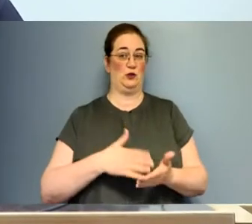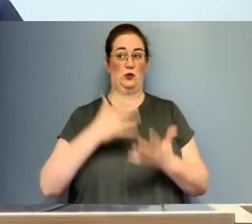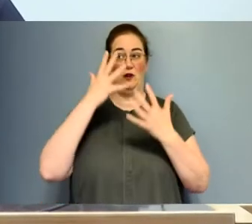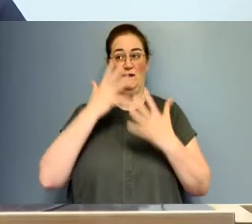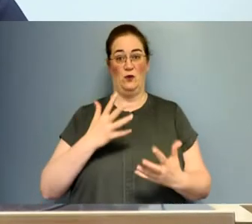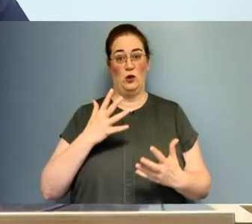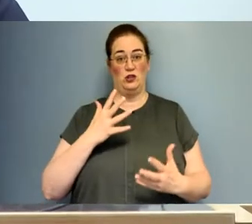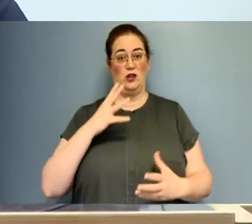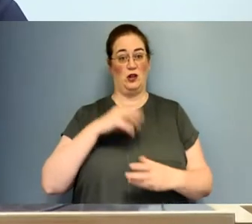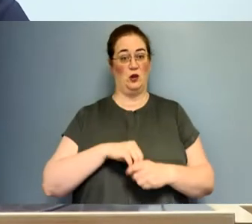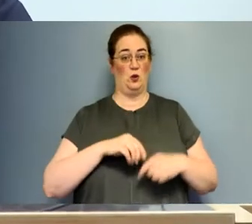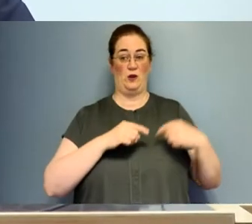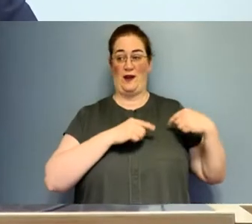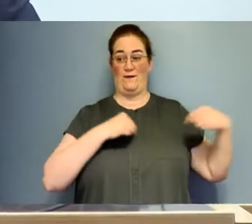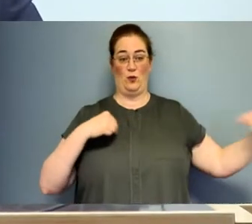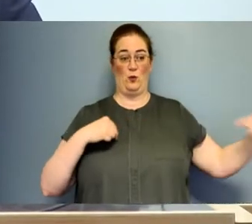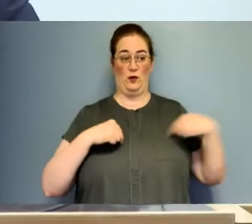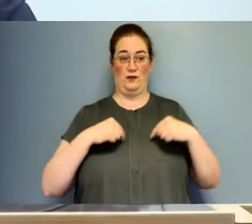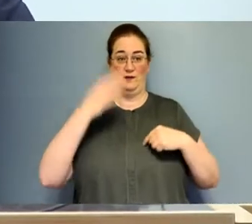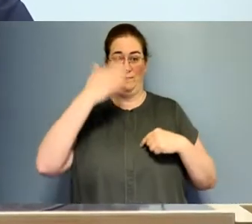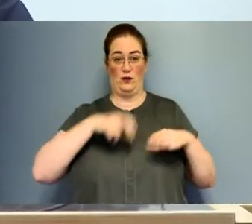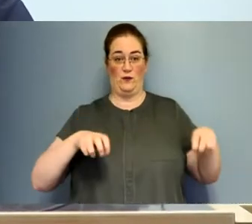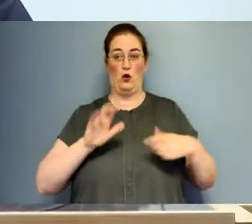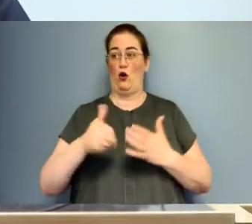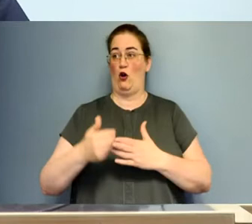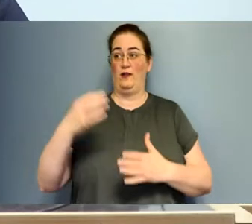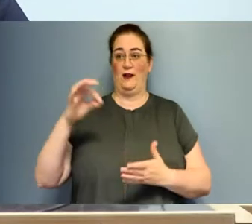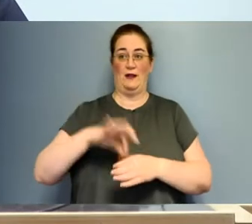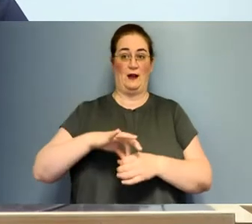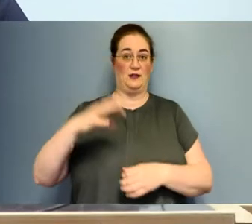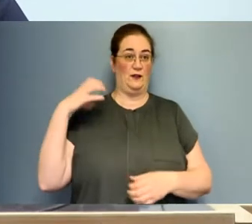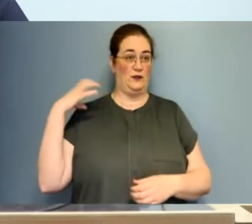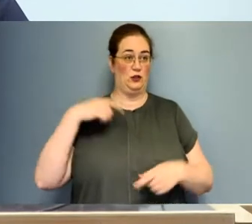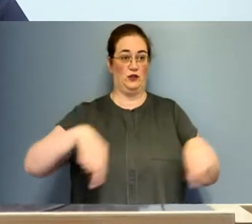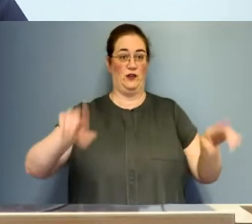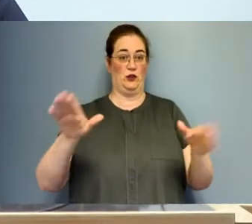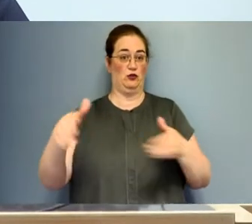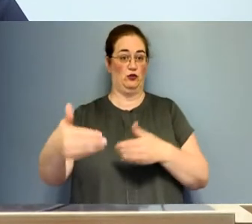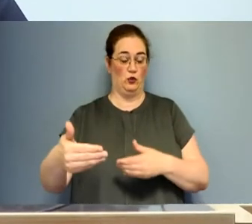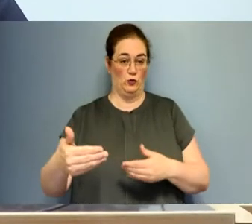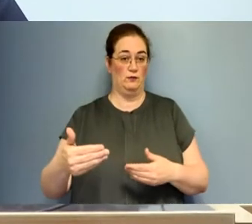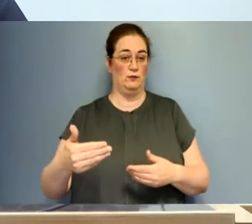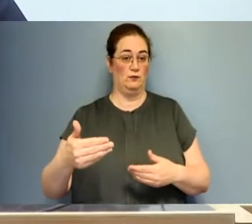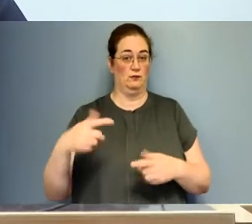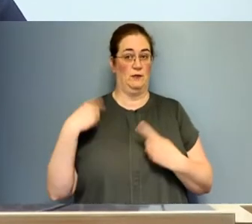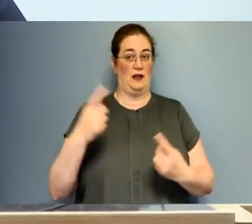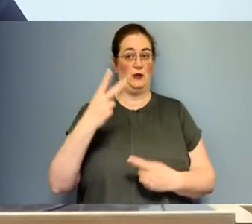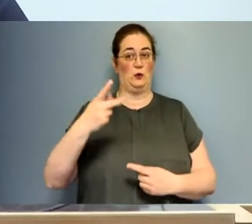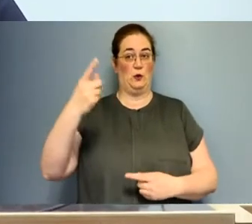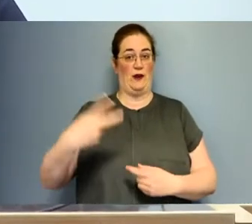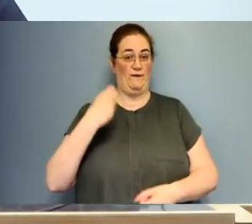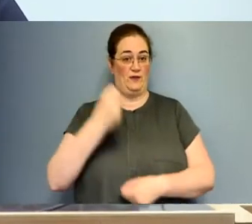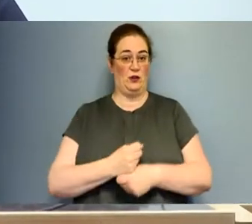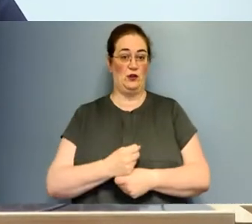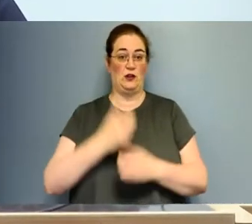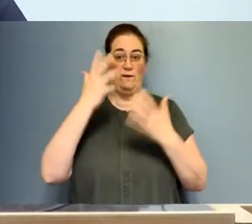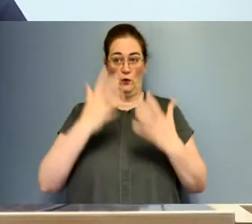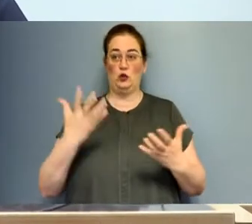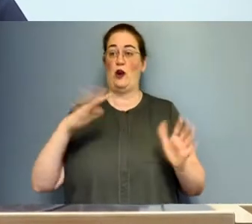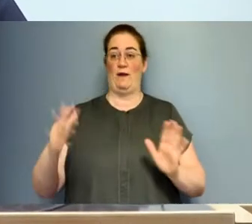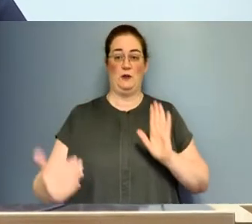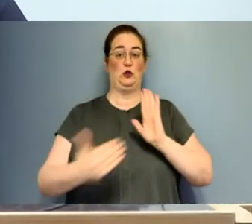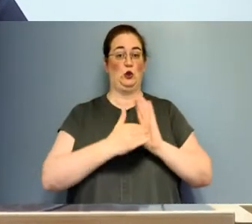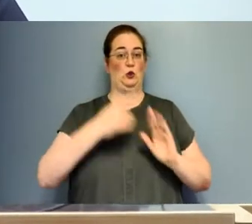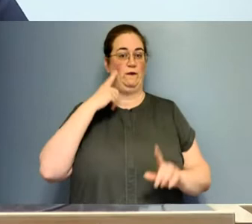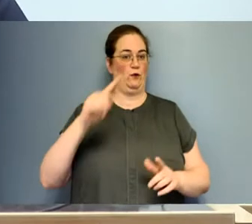that includes everyone sitting up here, I think all the elected officials that are in this room in the last 2.5 years, unfortunately have been sued